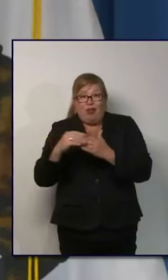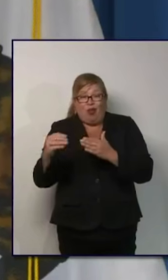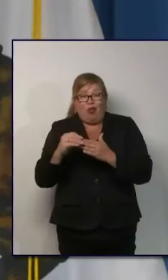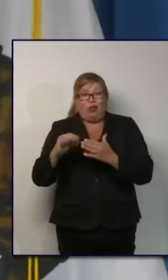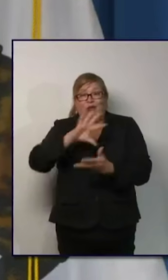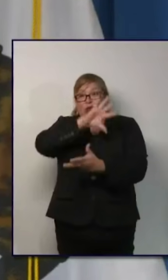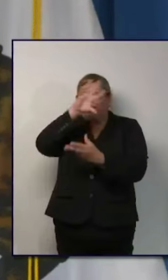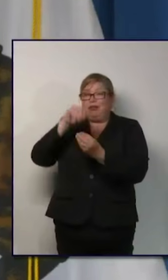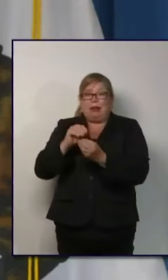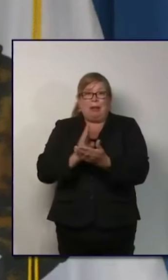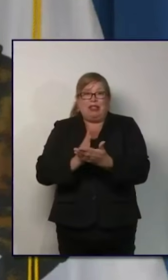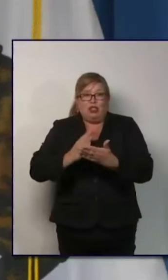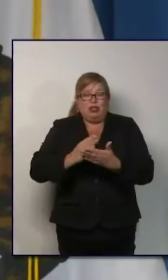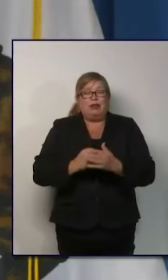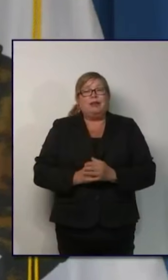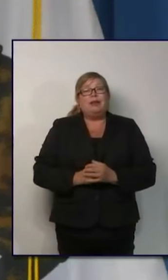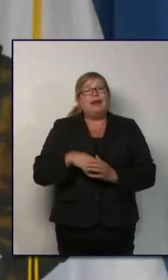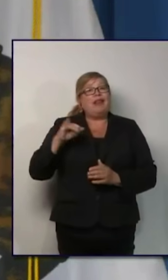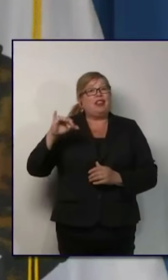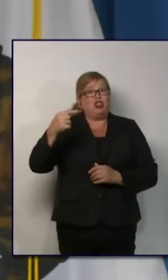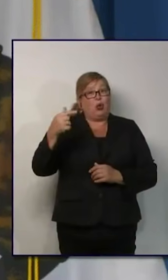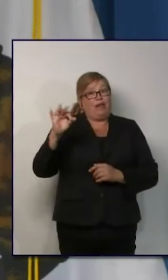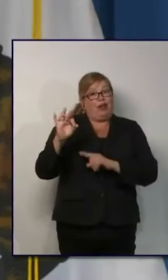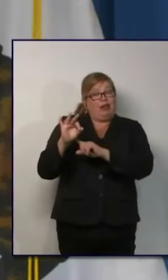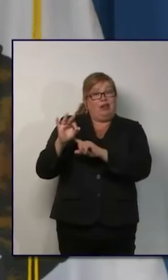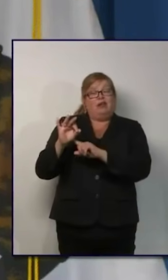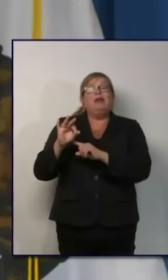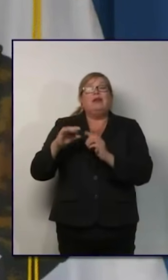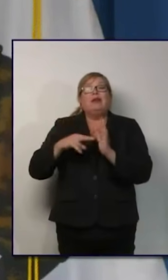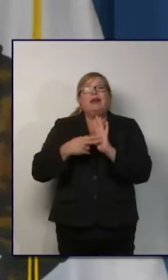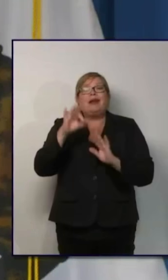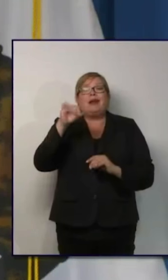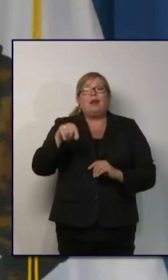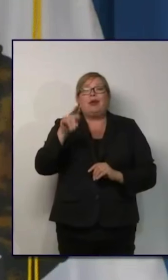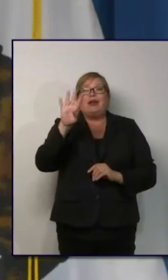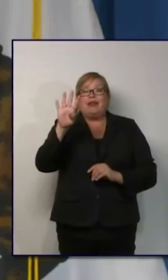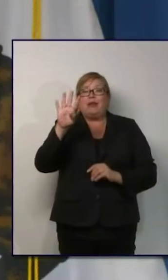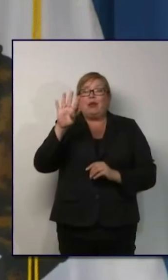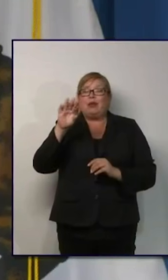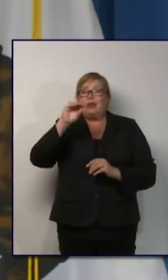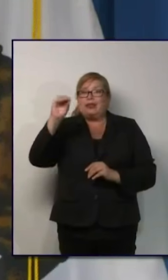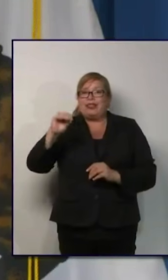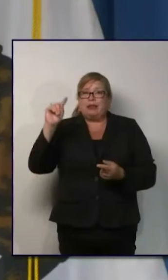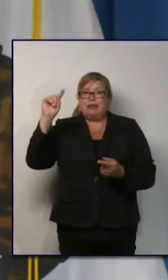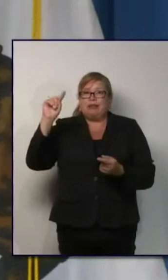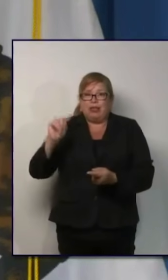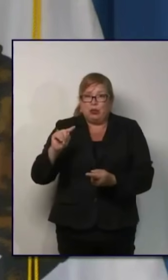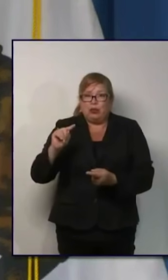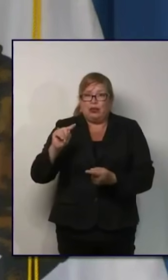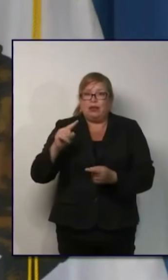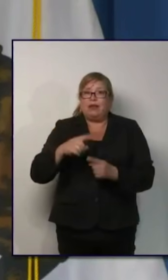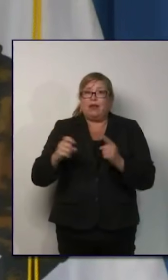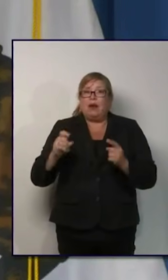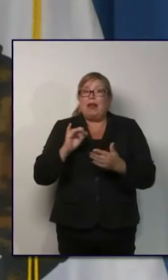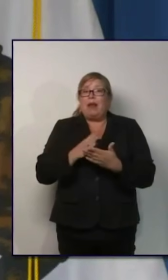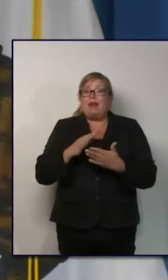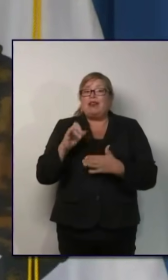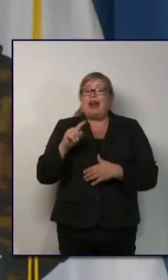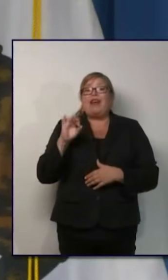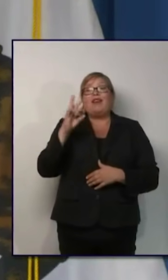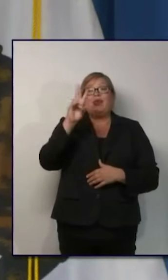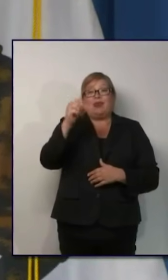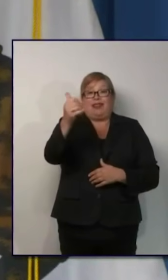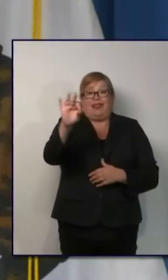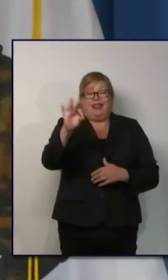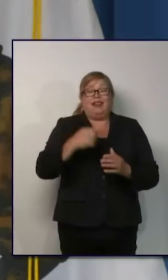overall budget. The general fund reflects a 9.4% decrease from the Budget Act of